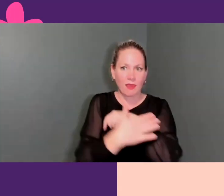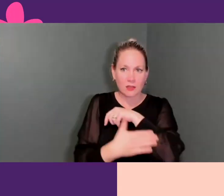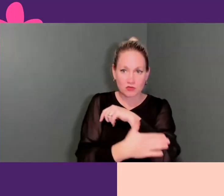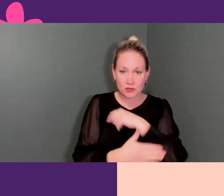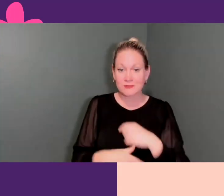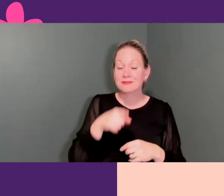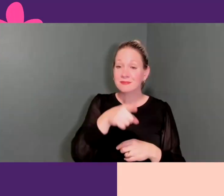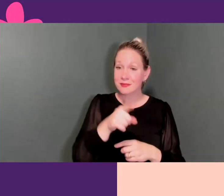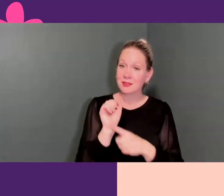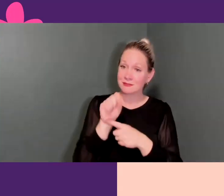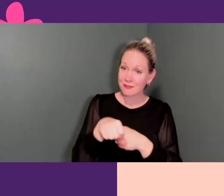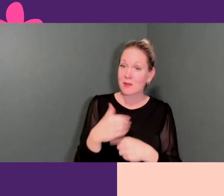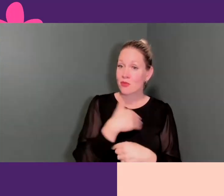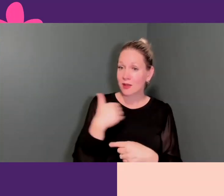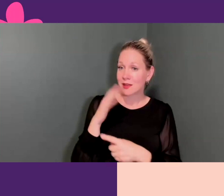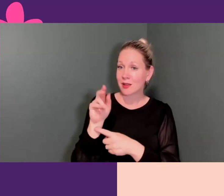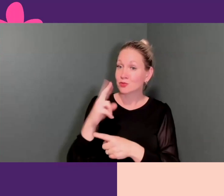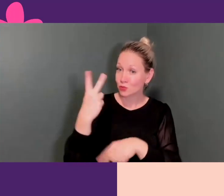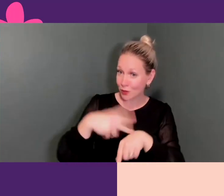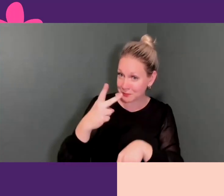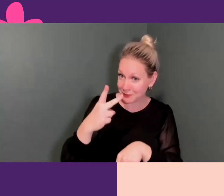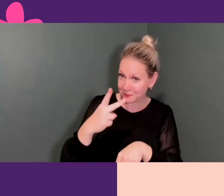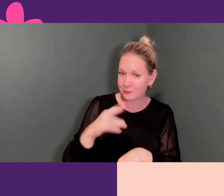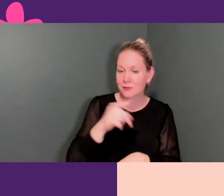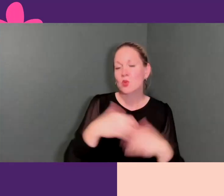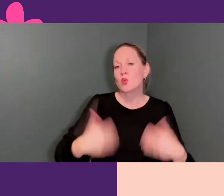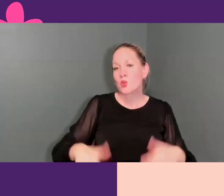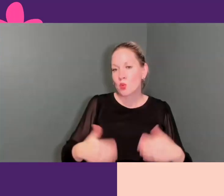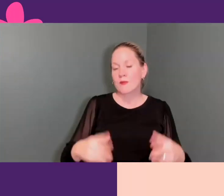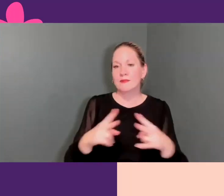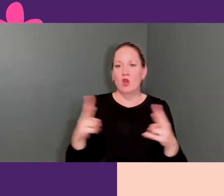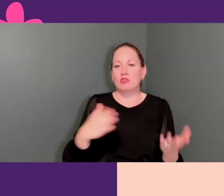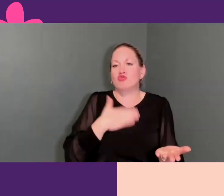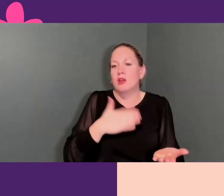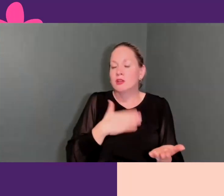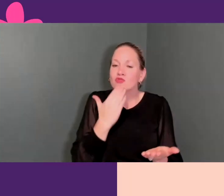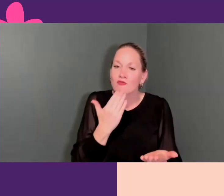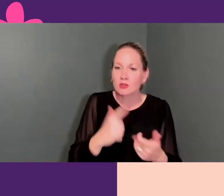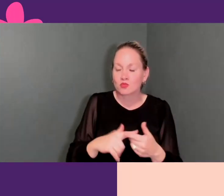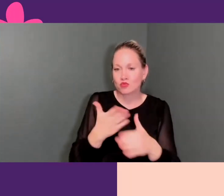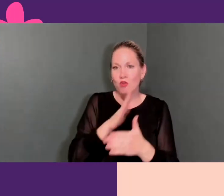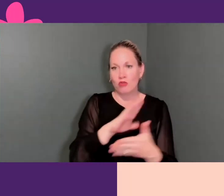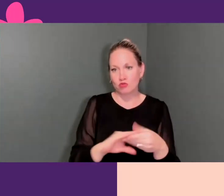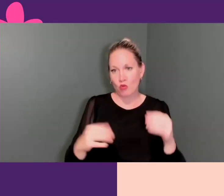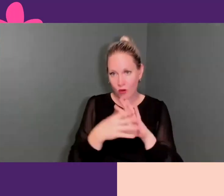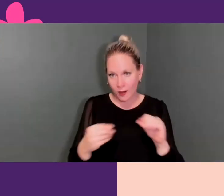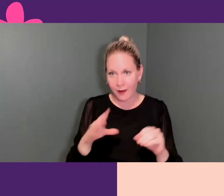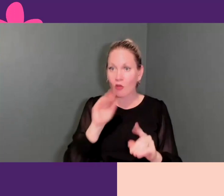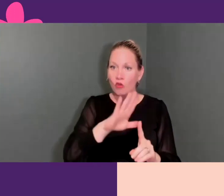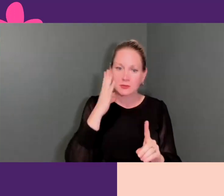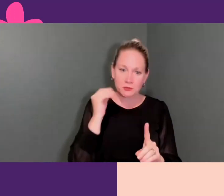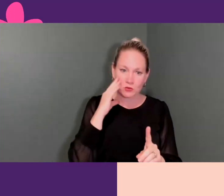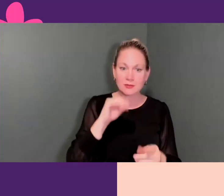cancer survivor, Athena is incredibly generous with her story and experiences and uses them to help